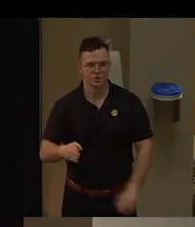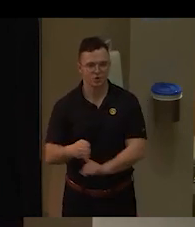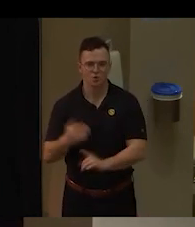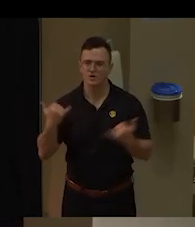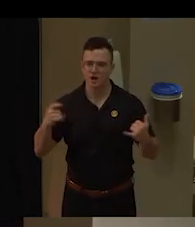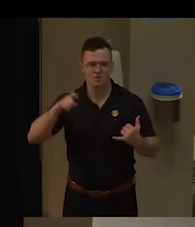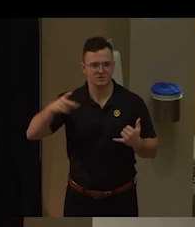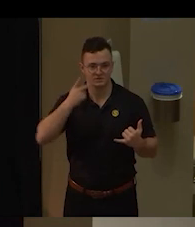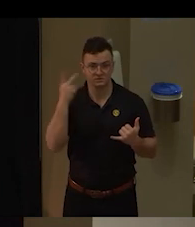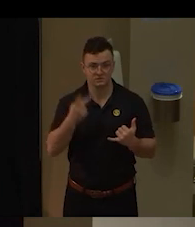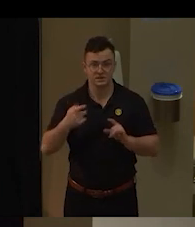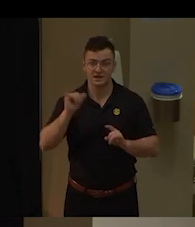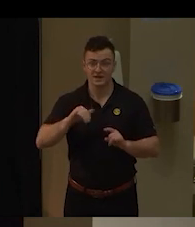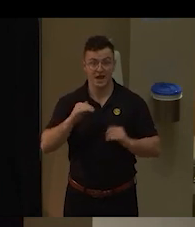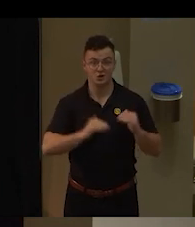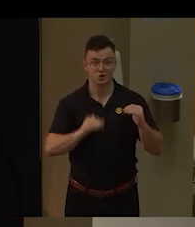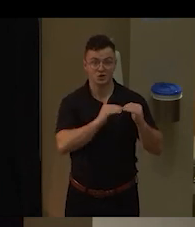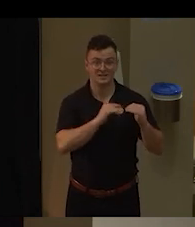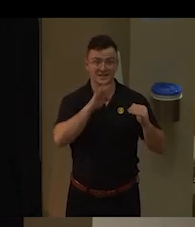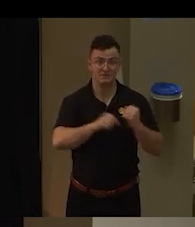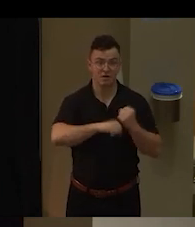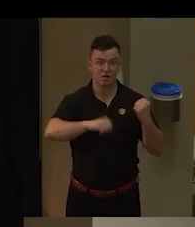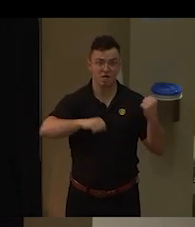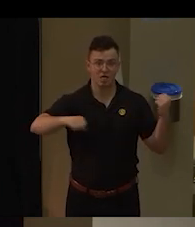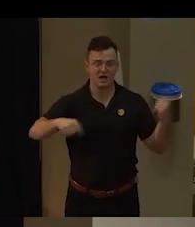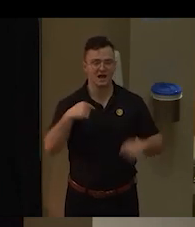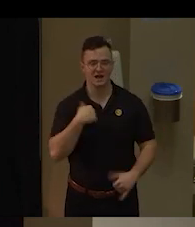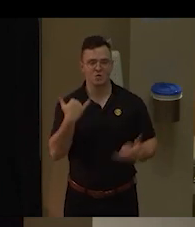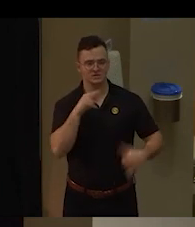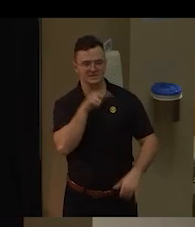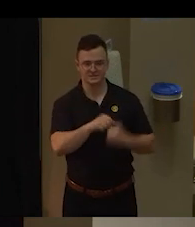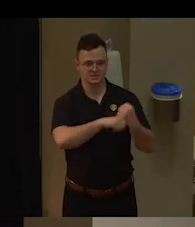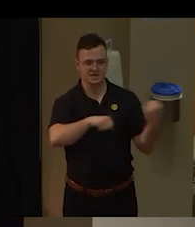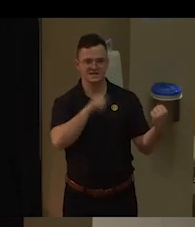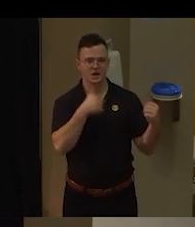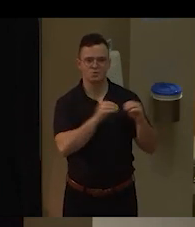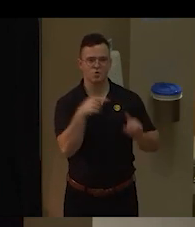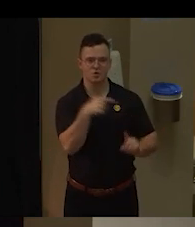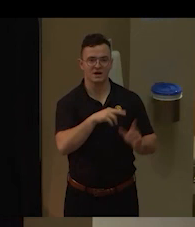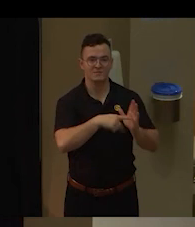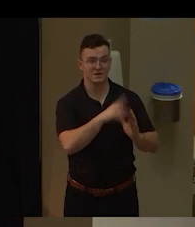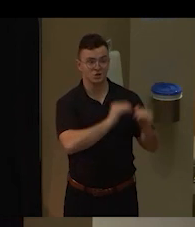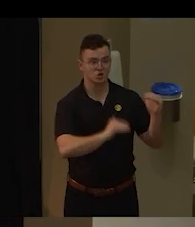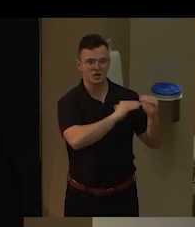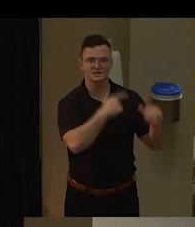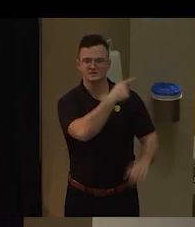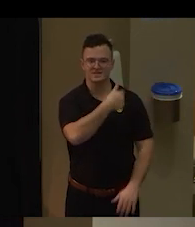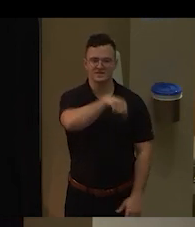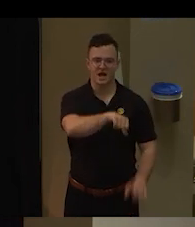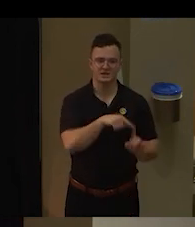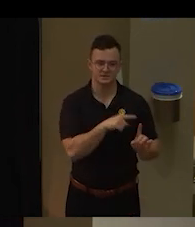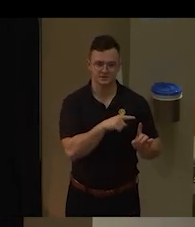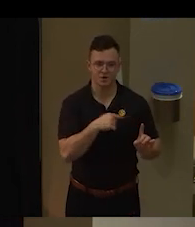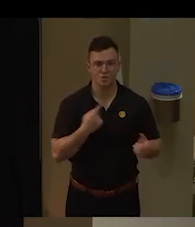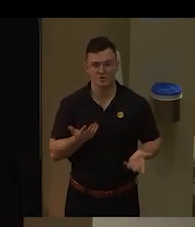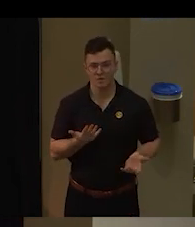our distinguished jurists that justice too long delayed is justice denied. We have waited for more than 340 years